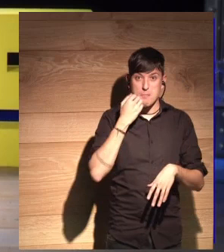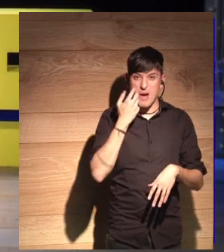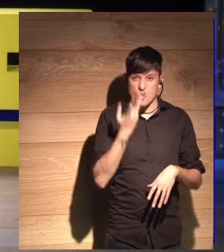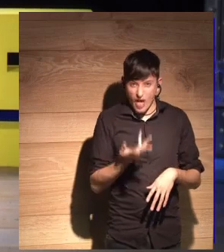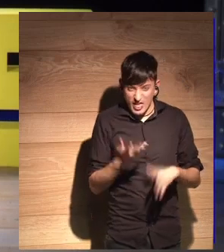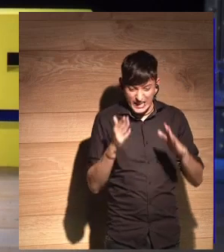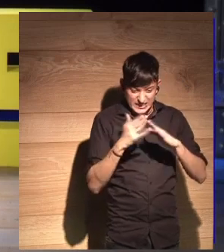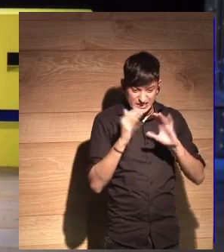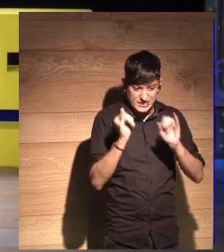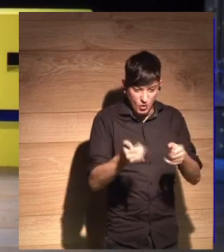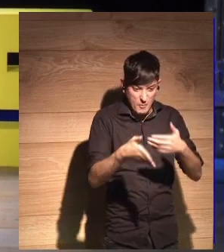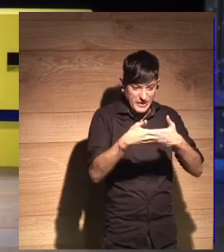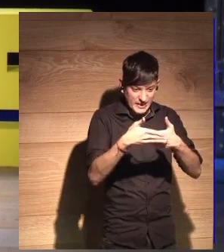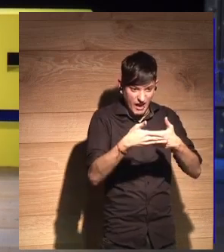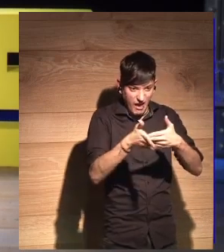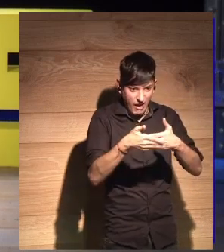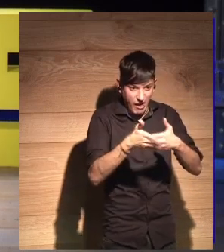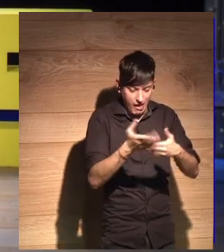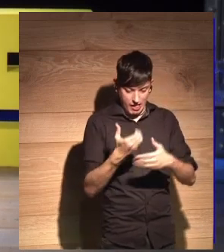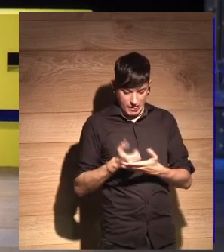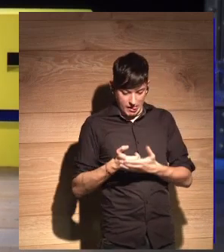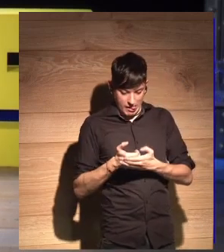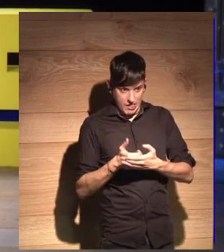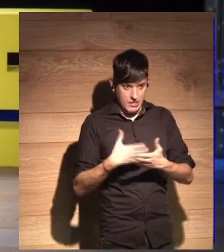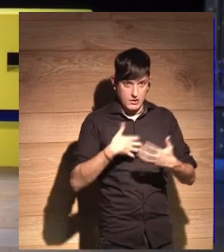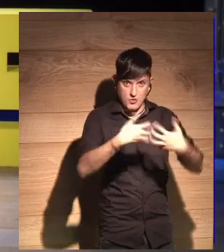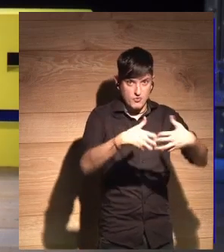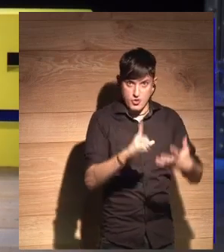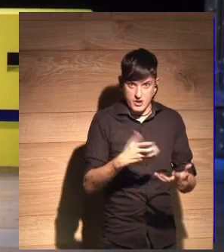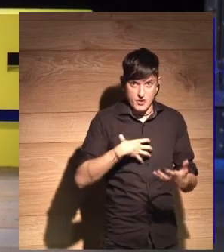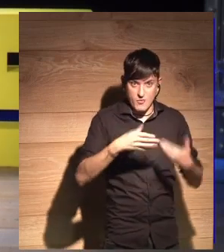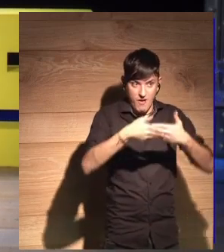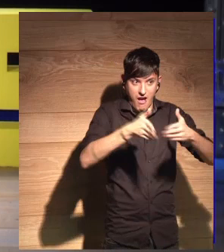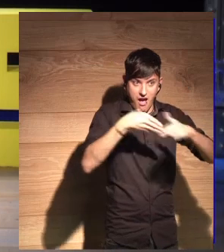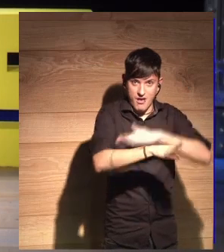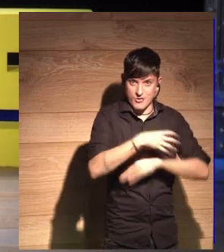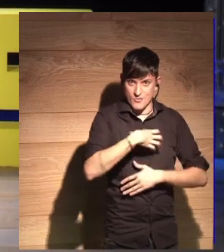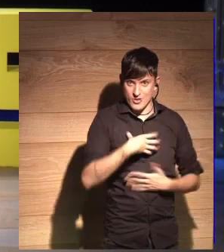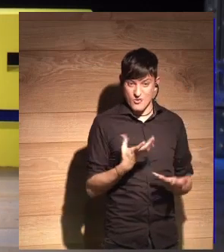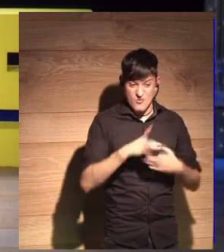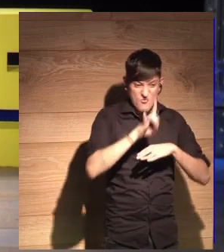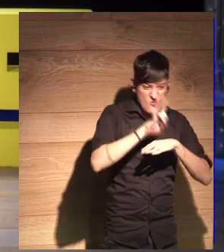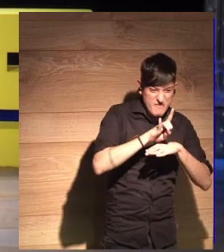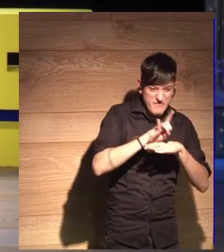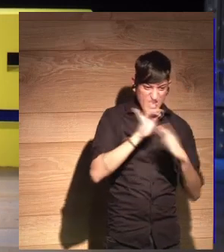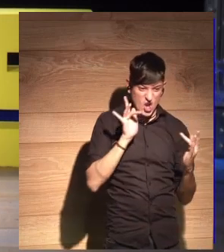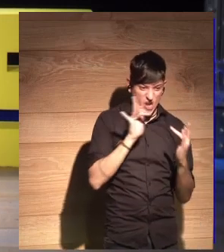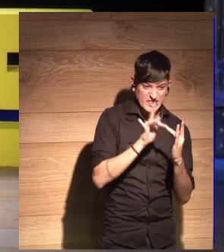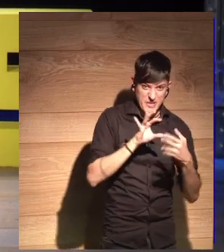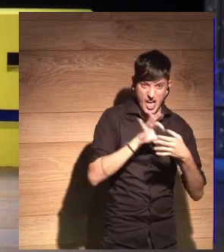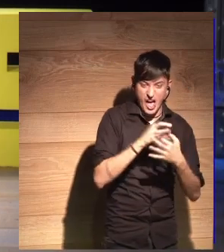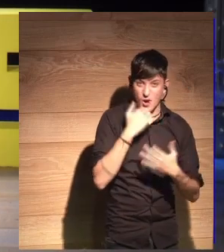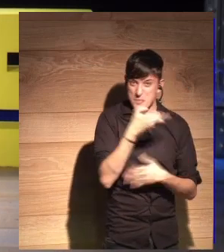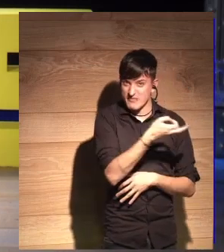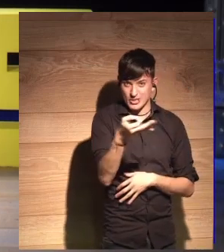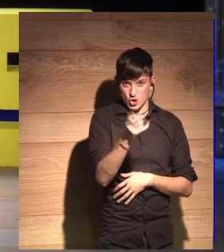Battery life, Wi-Fi, cell network connectivity, it's not perfect. So why are we designing products that only